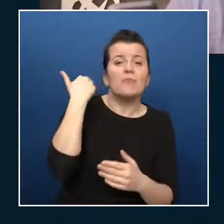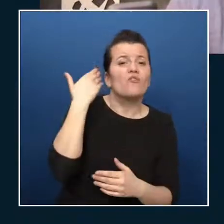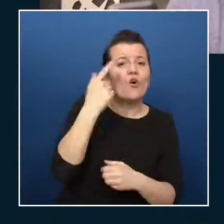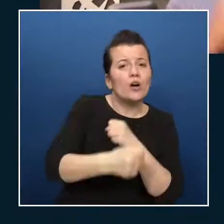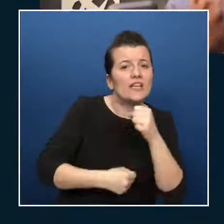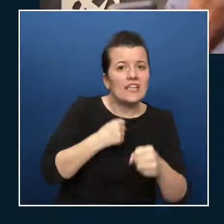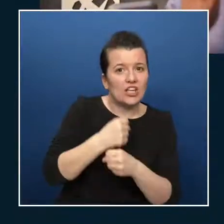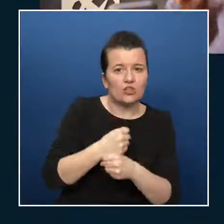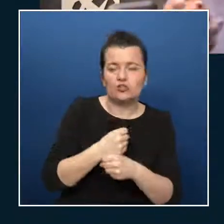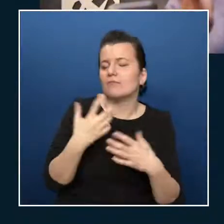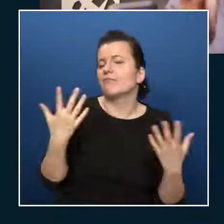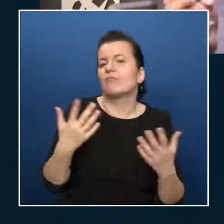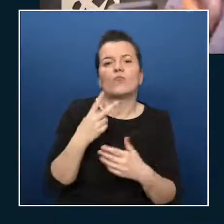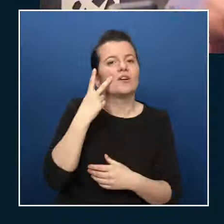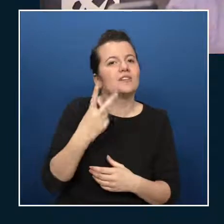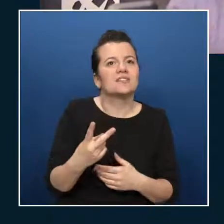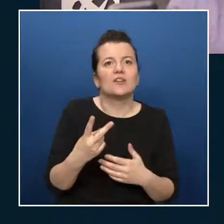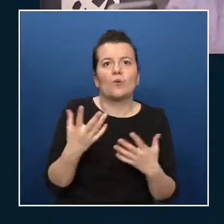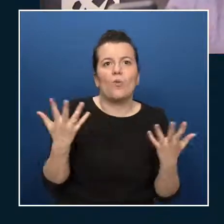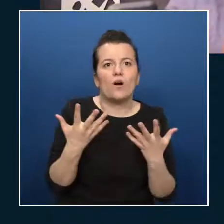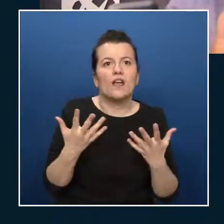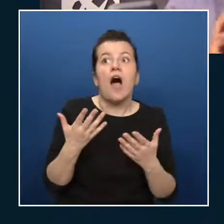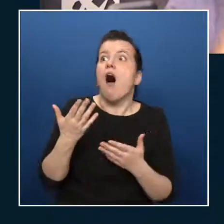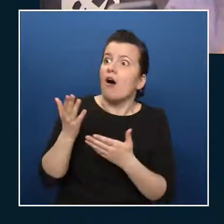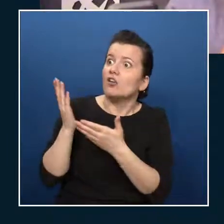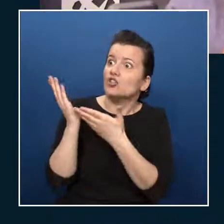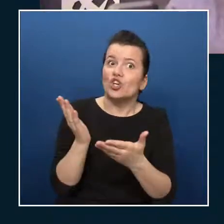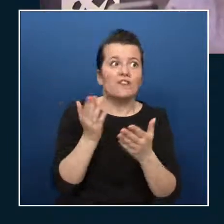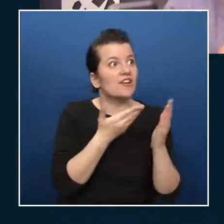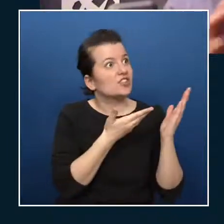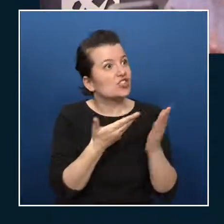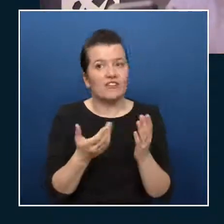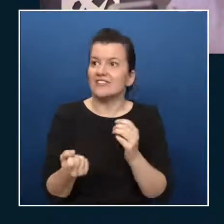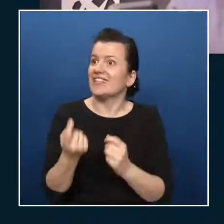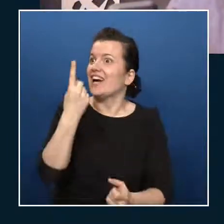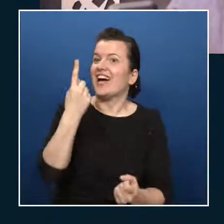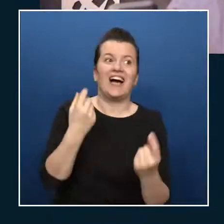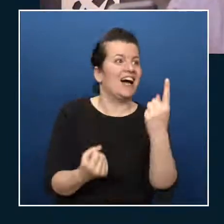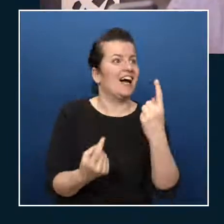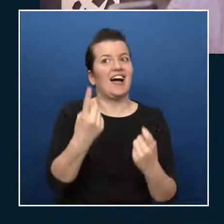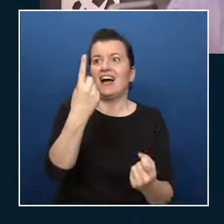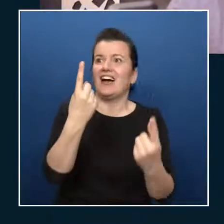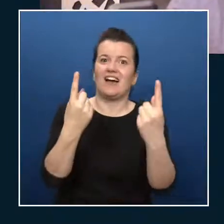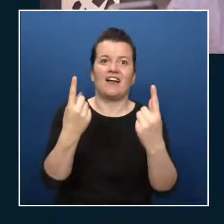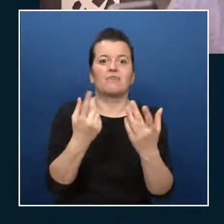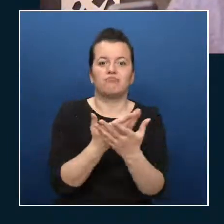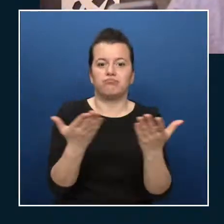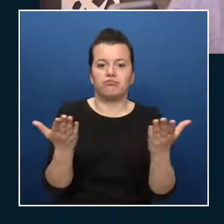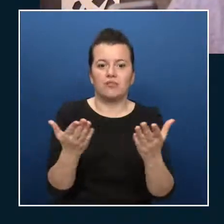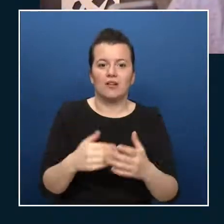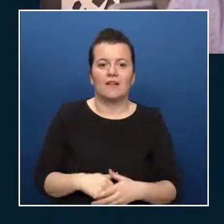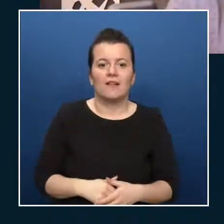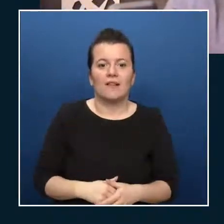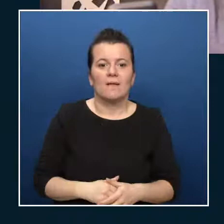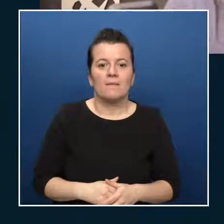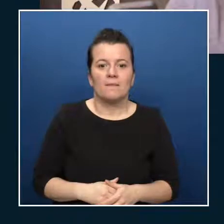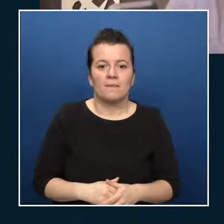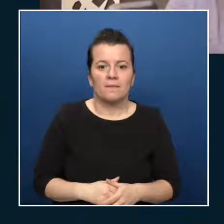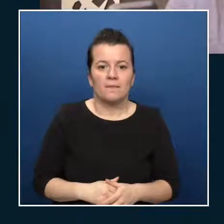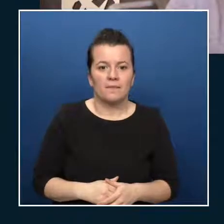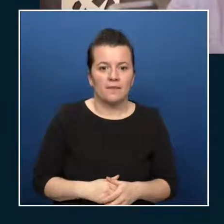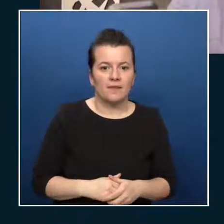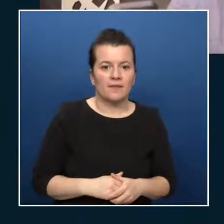that there are many of these services popping up to completely eradicate the jobs of backend engineers. We